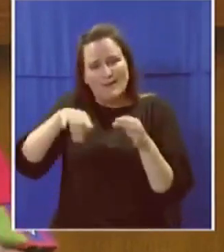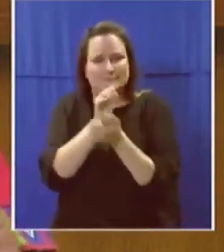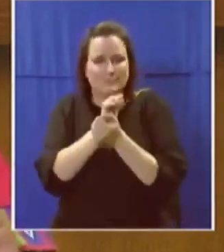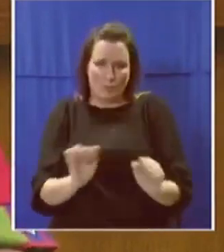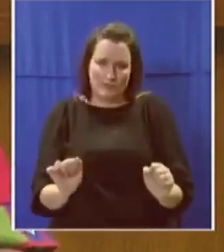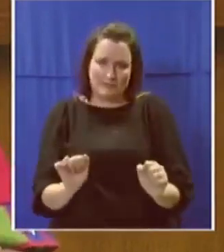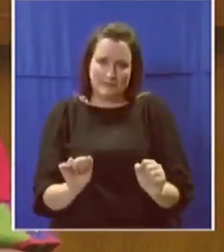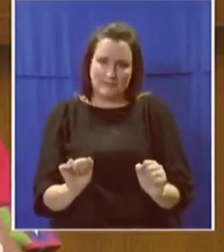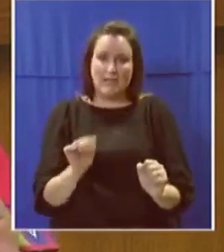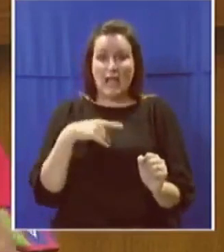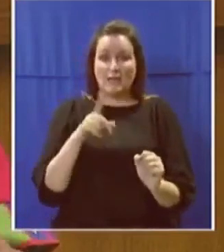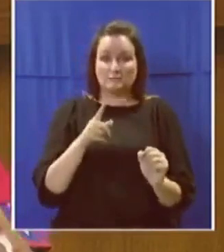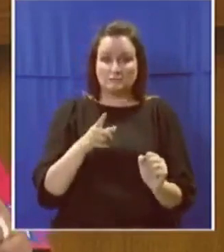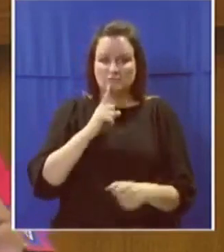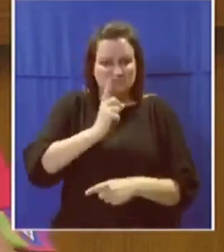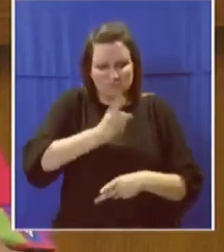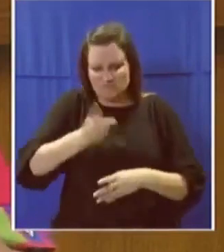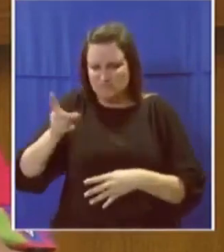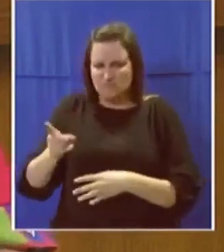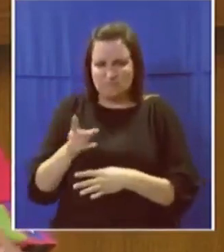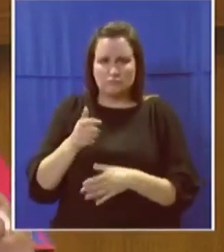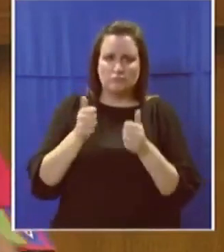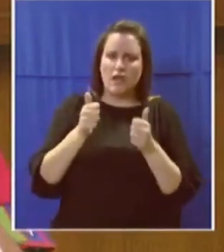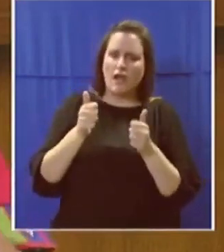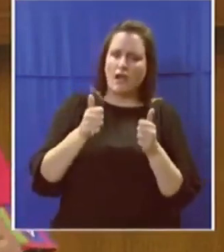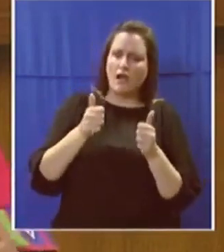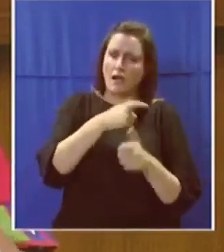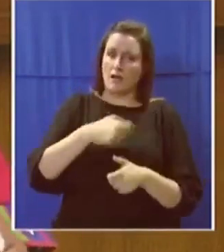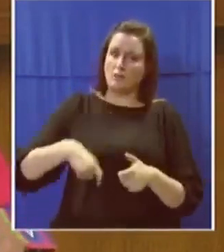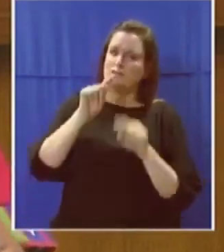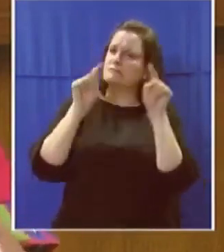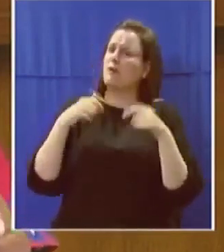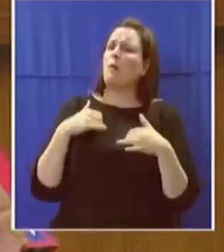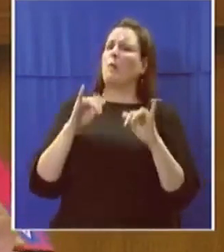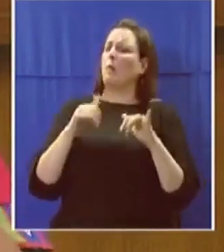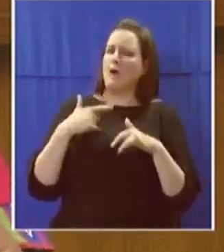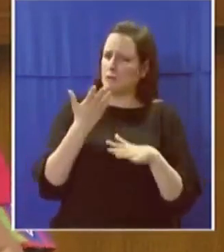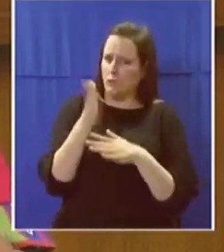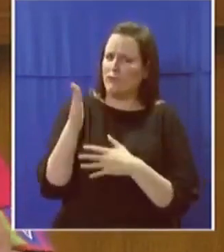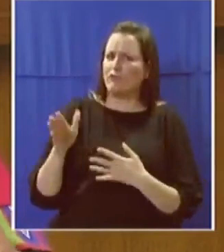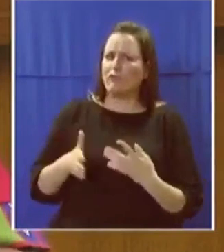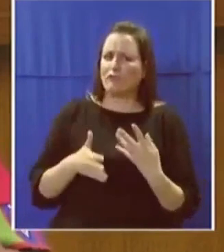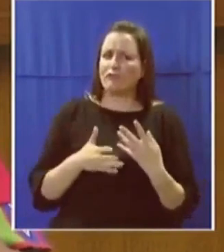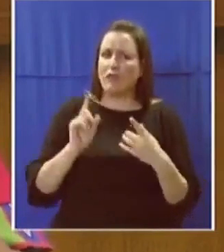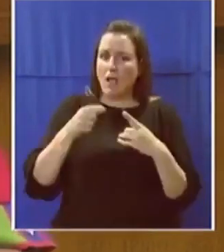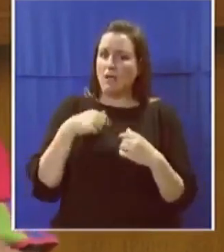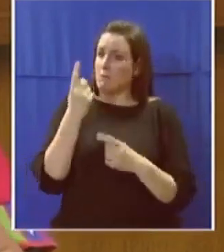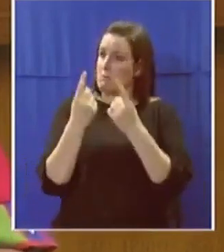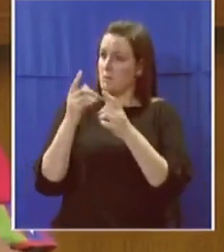of dictatorship that exploits our siblings and force them to look for economic opportunities